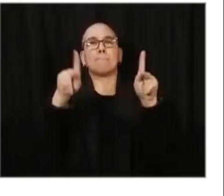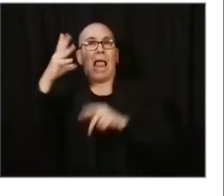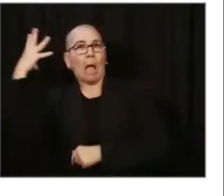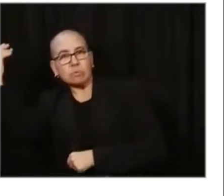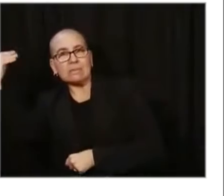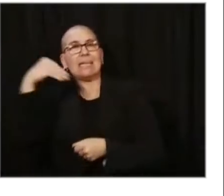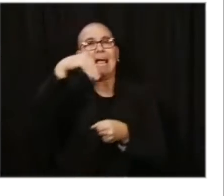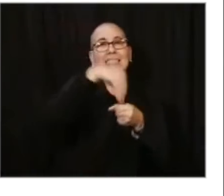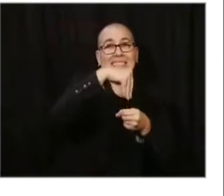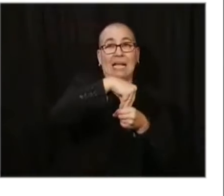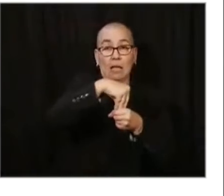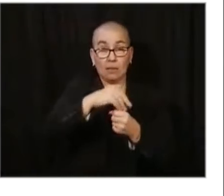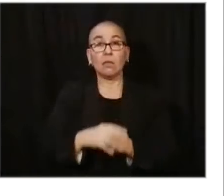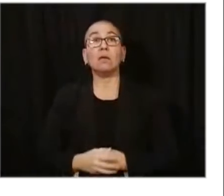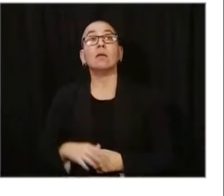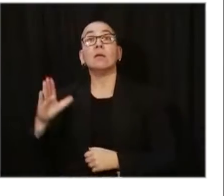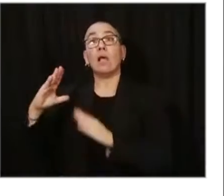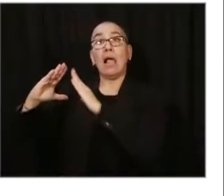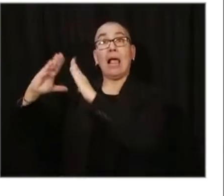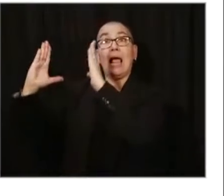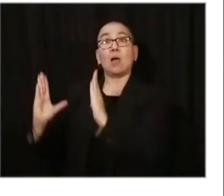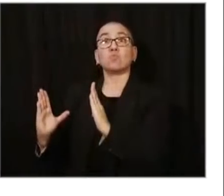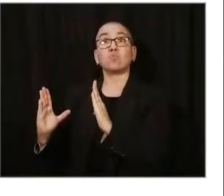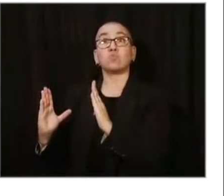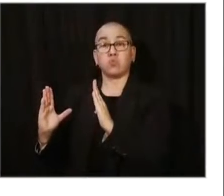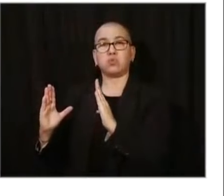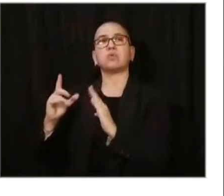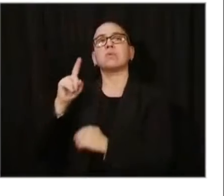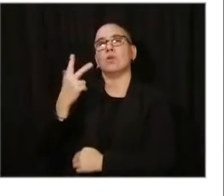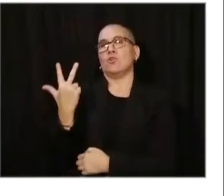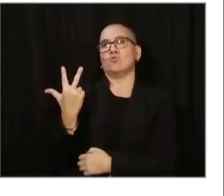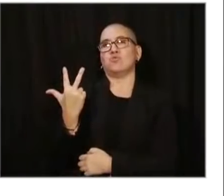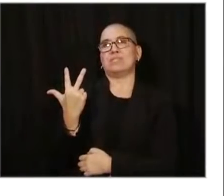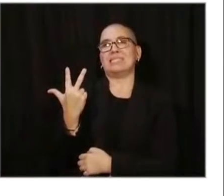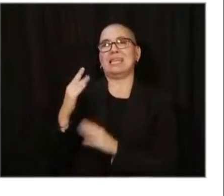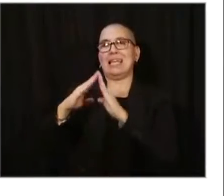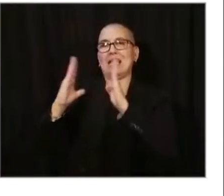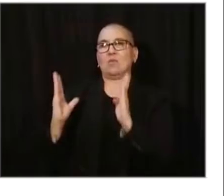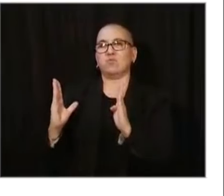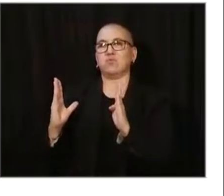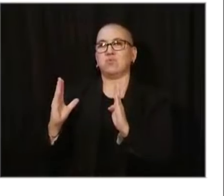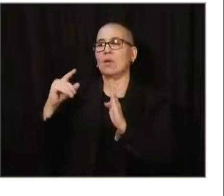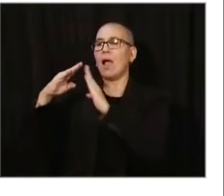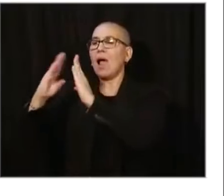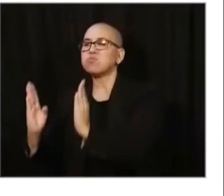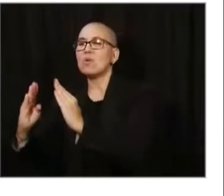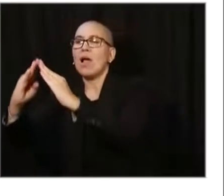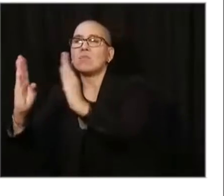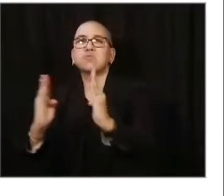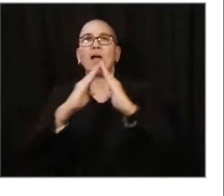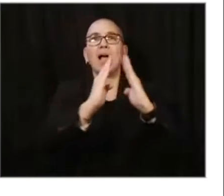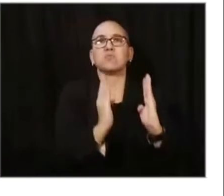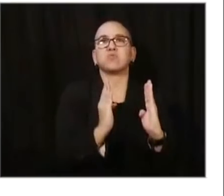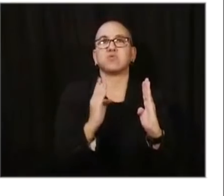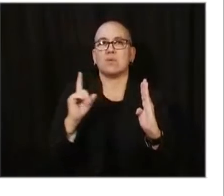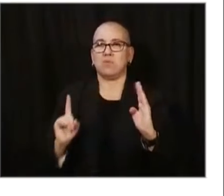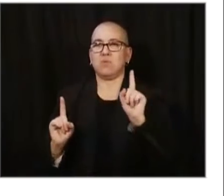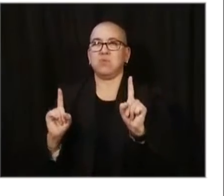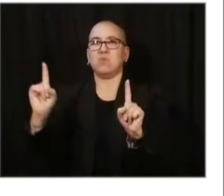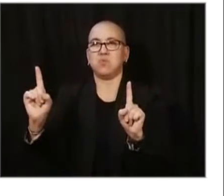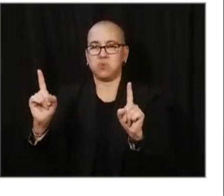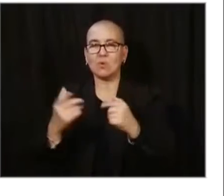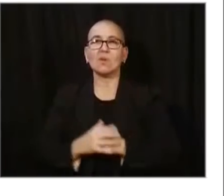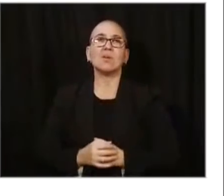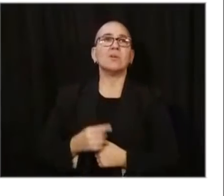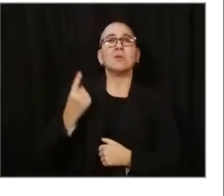households, obviously it just adds a whole nother dimension, meaning you've got 2 brother-in-laws and the 2 sisters-in-laws